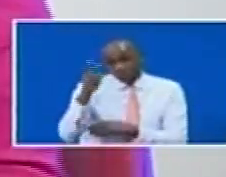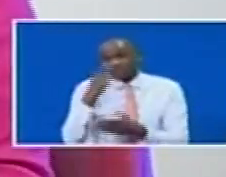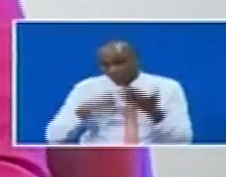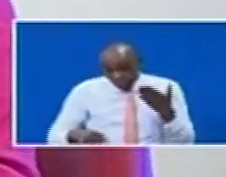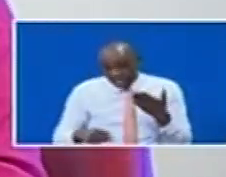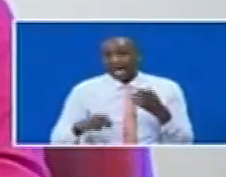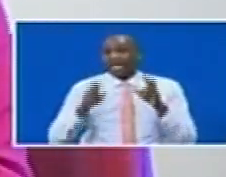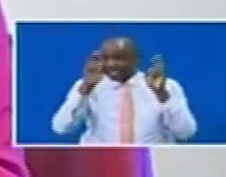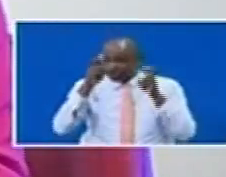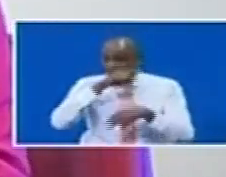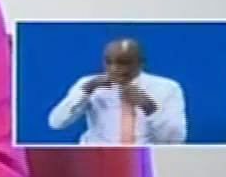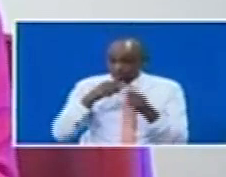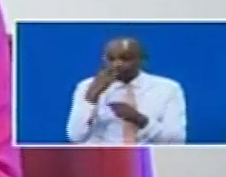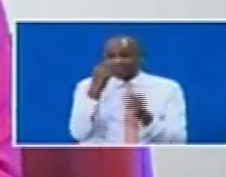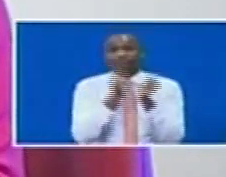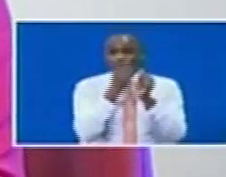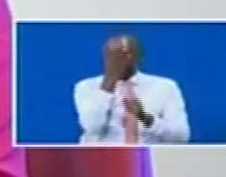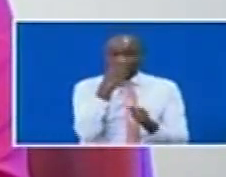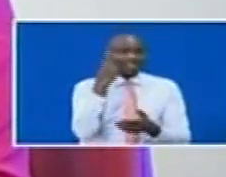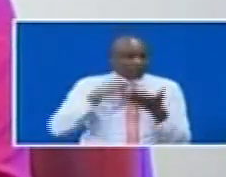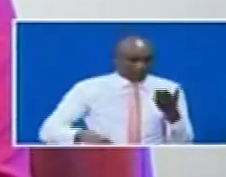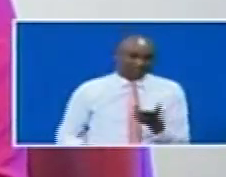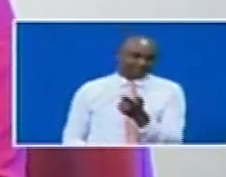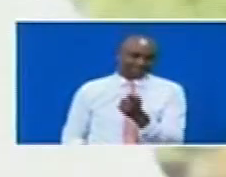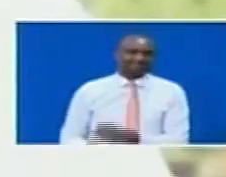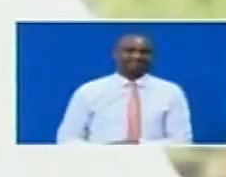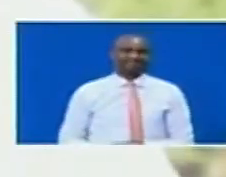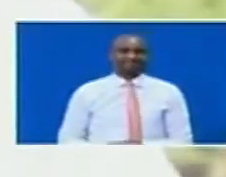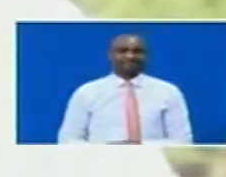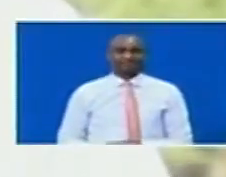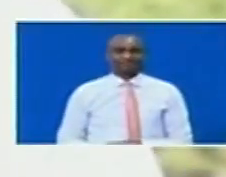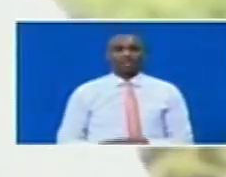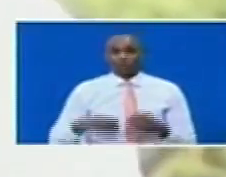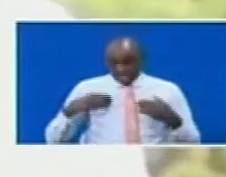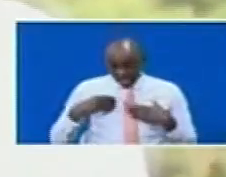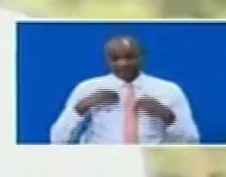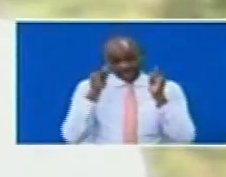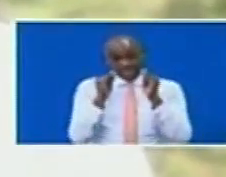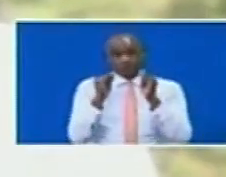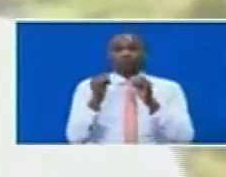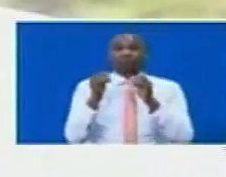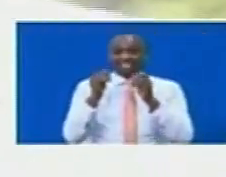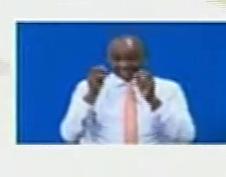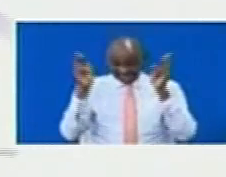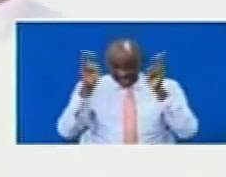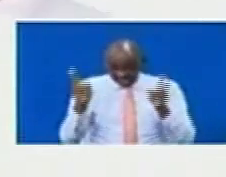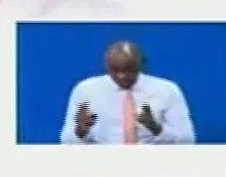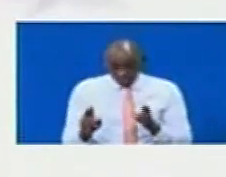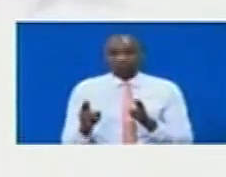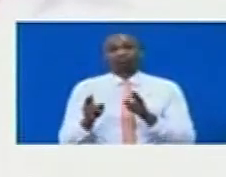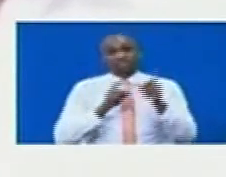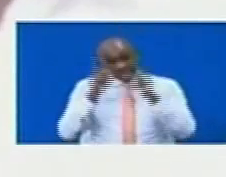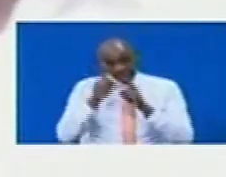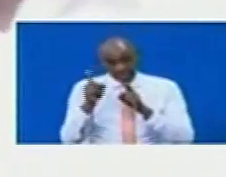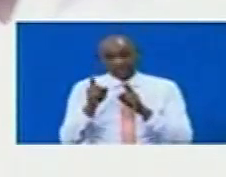the issue in the year 2014. We will draft a new international travel policy which will